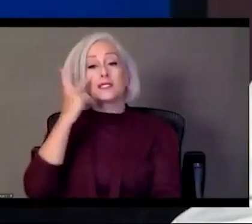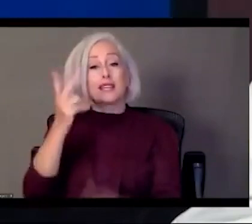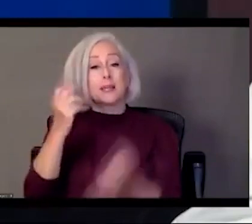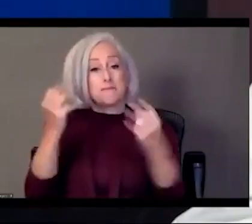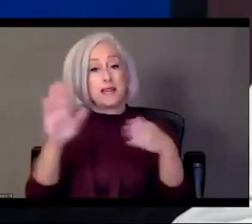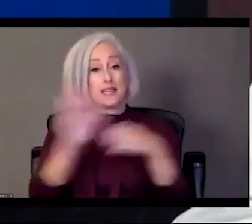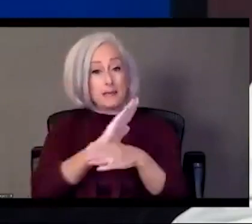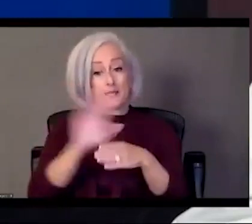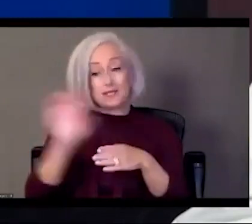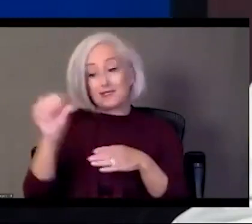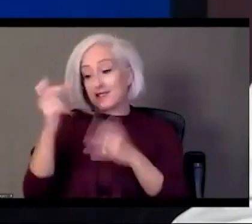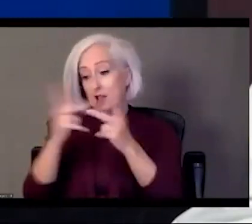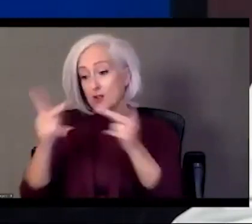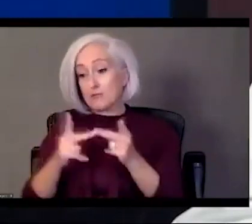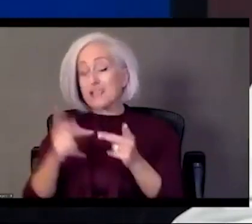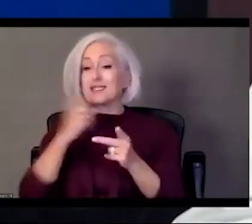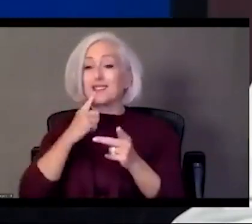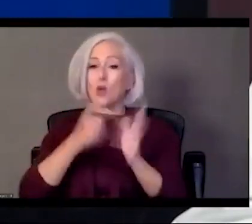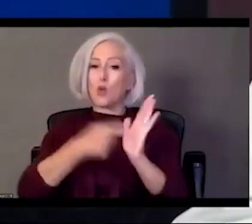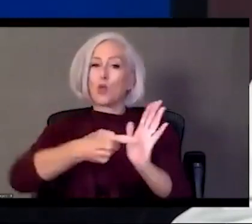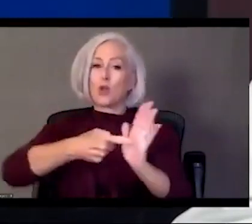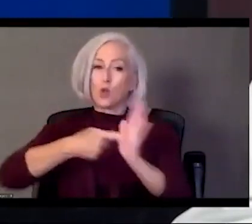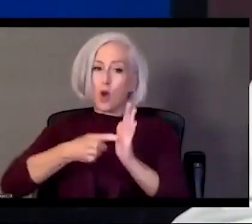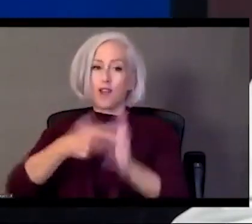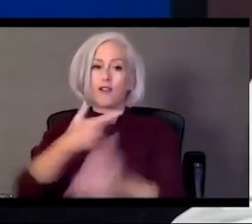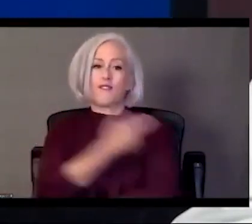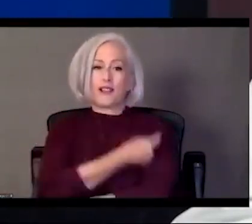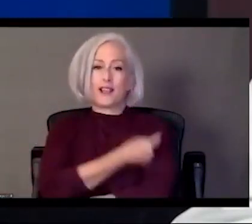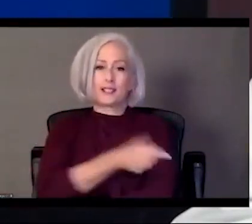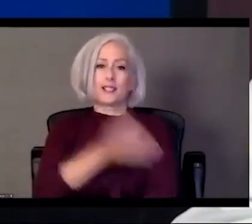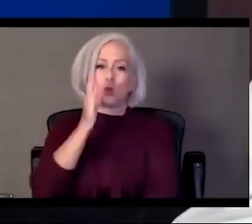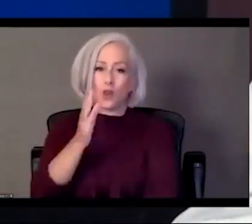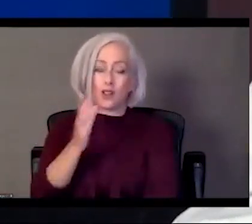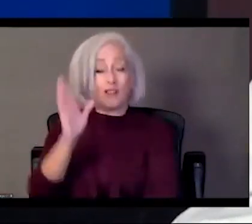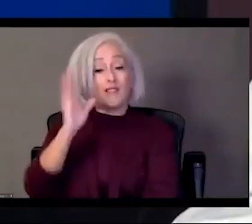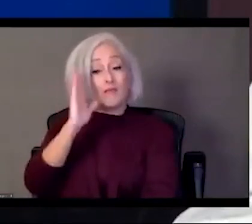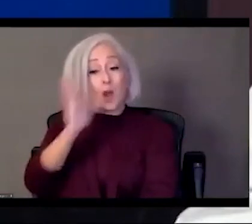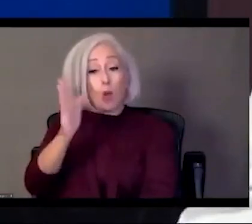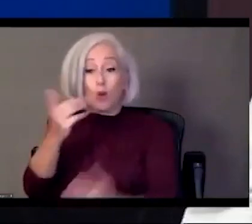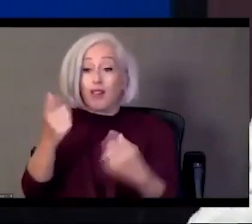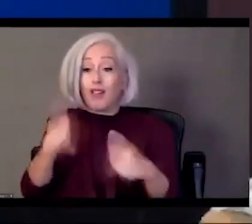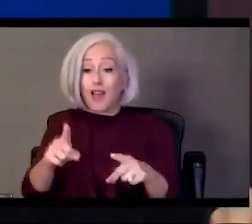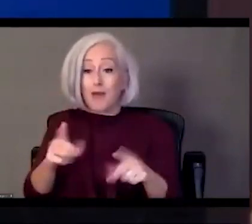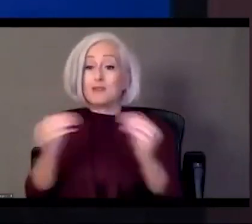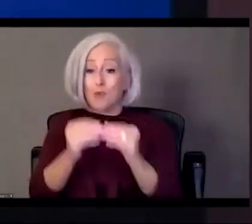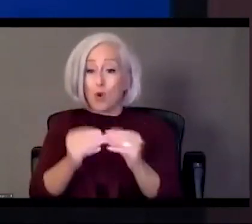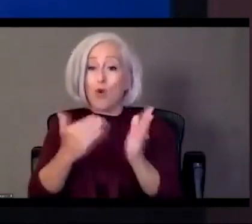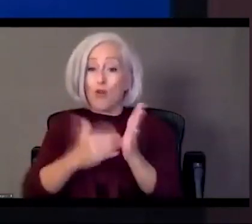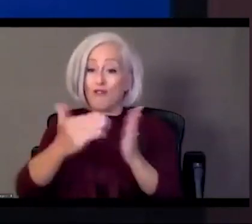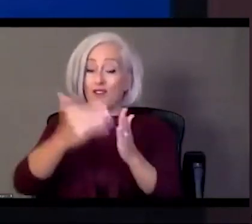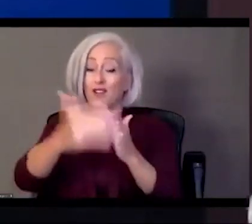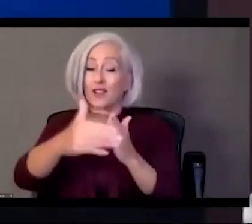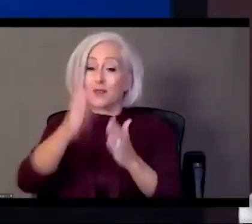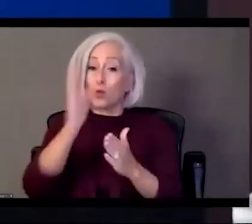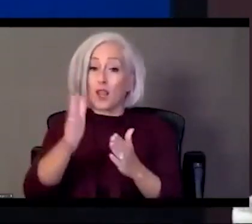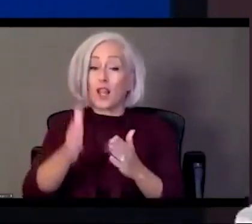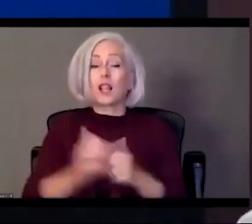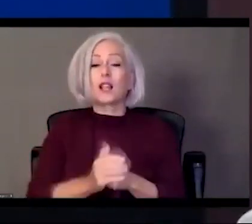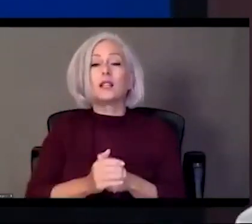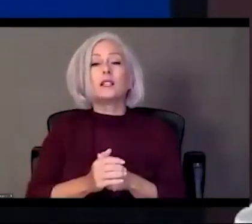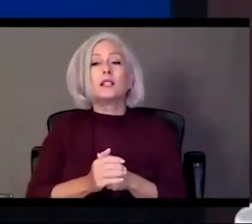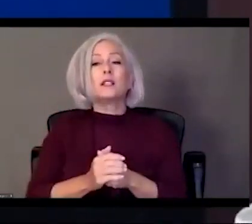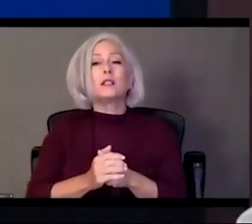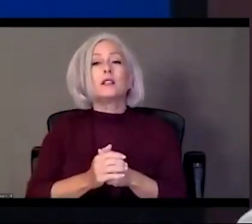require vaccination. I think that's going to start happening sooner and sooner. And I think that's probably, in many ways, if we're going to